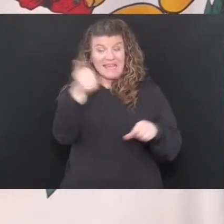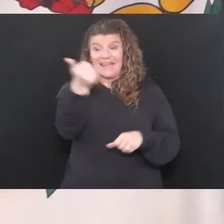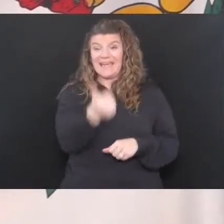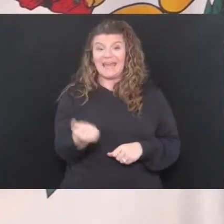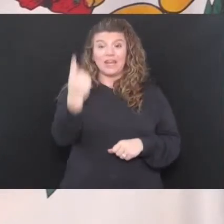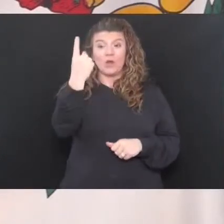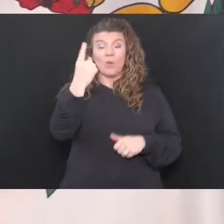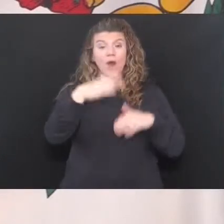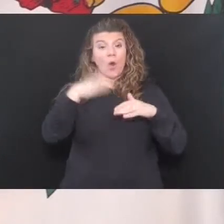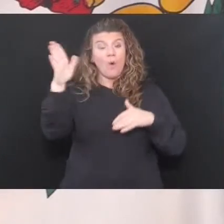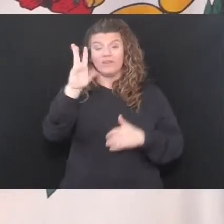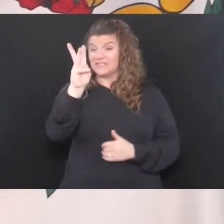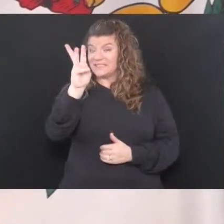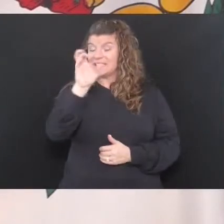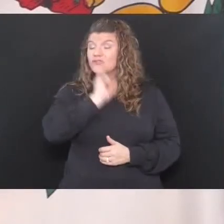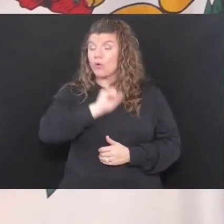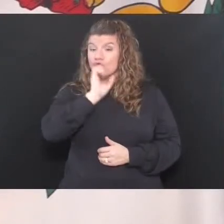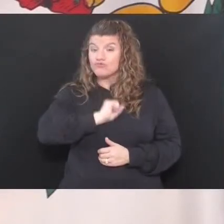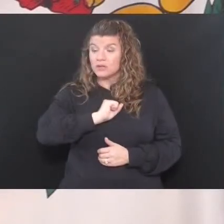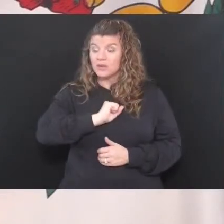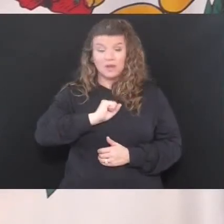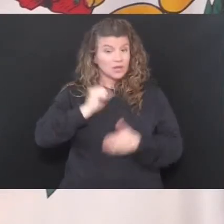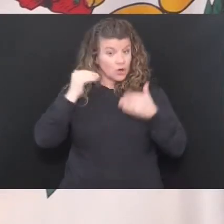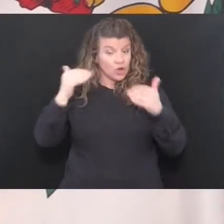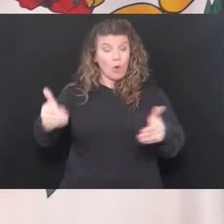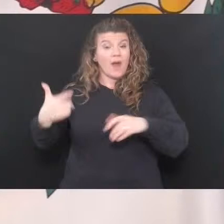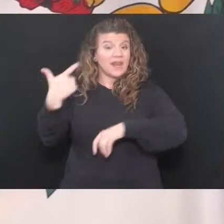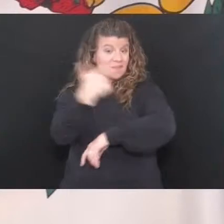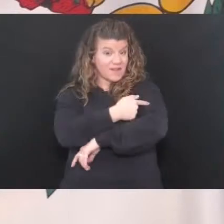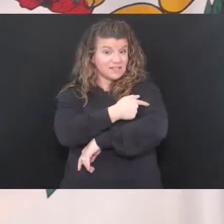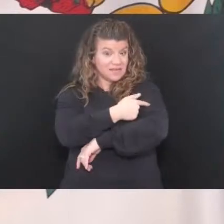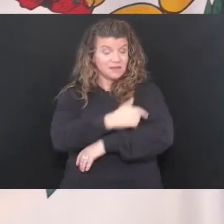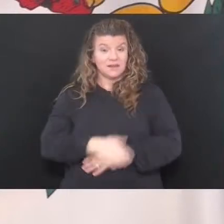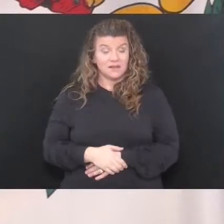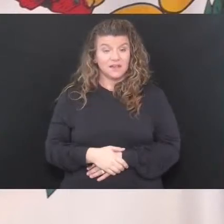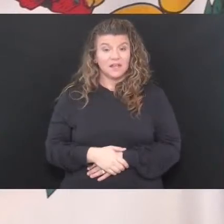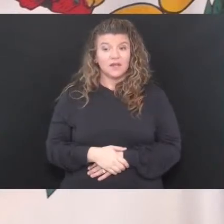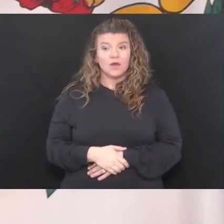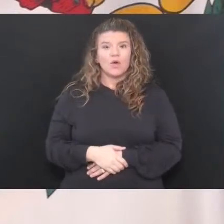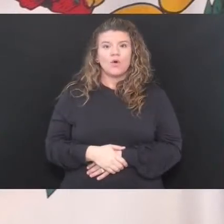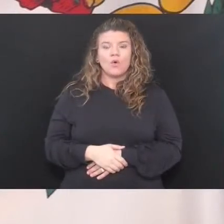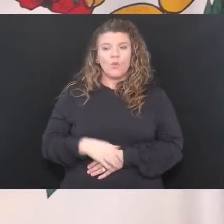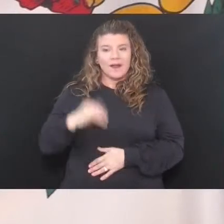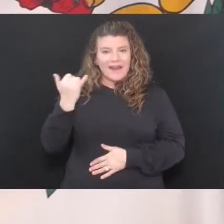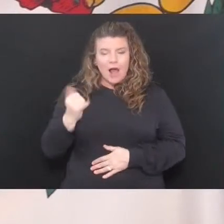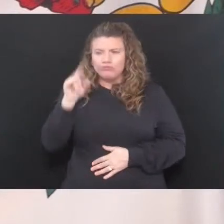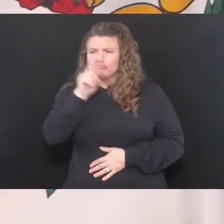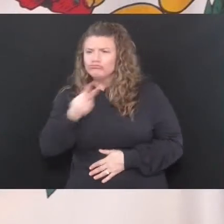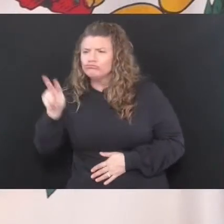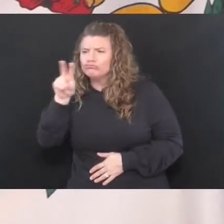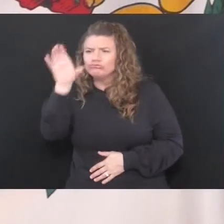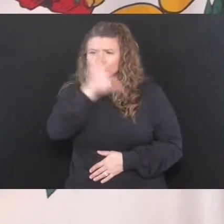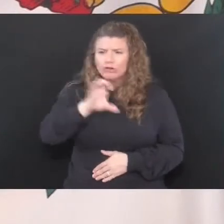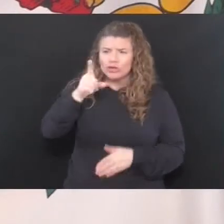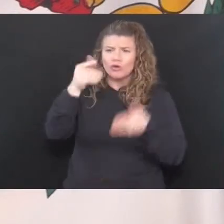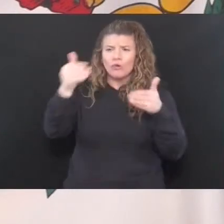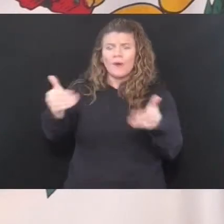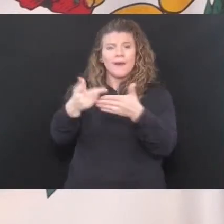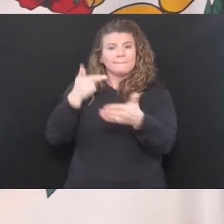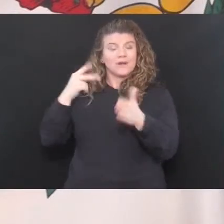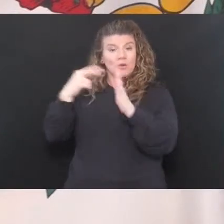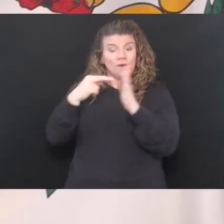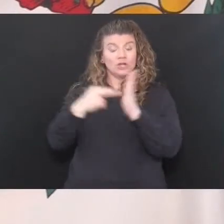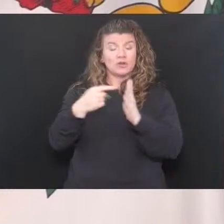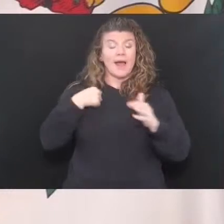anyone 16 years of age and older is eligible. We look for you to pre-register. I am urging the young